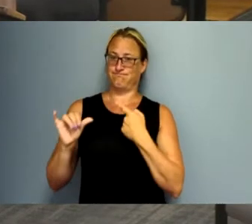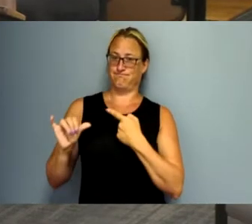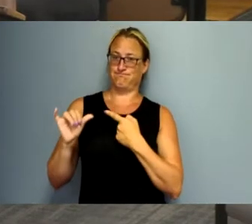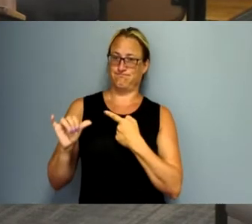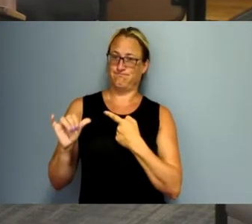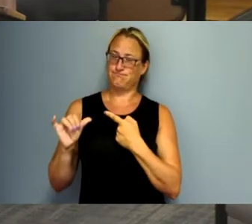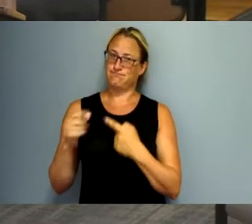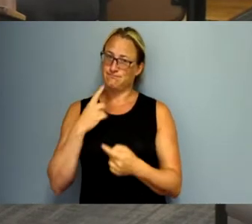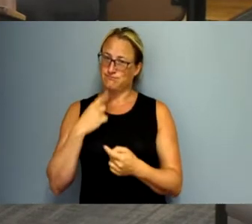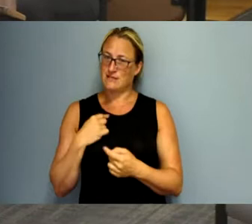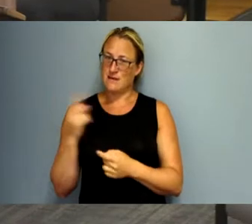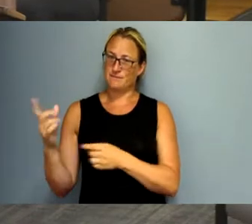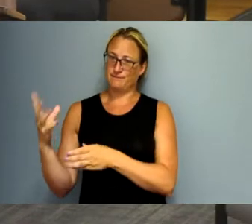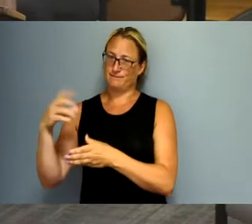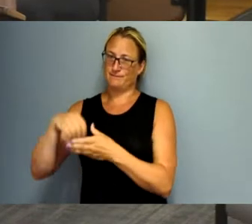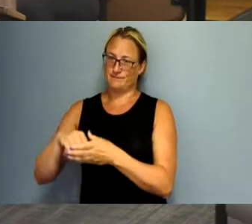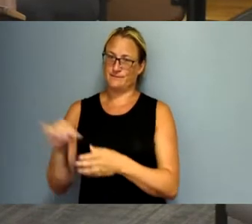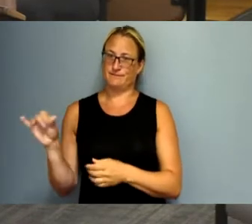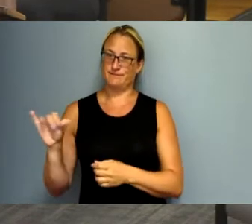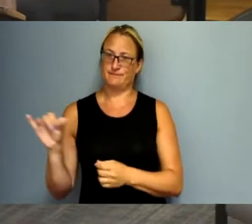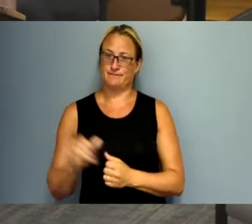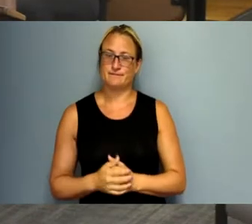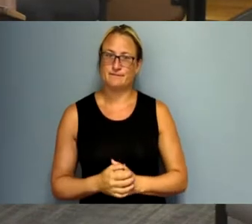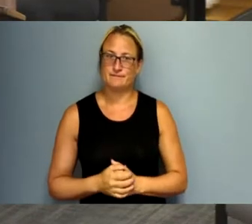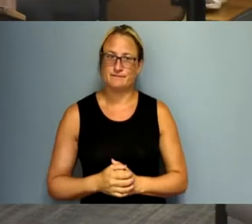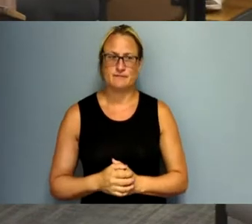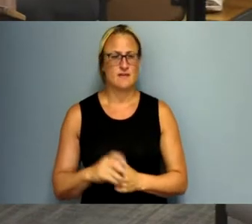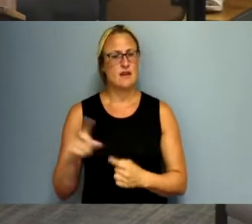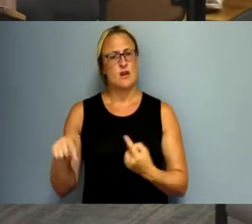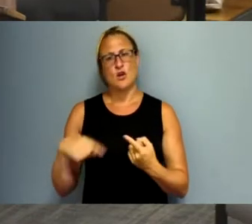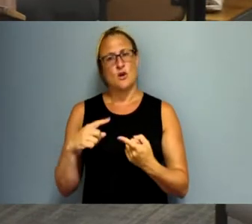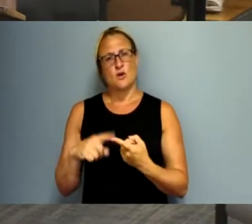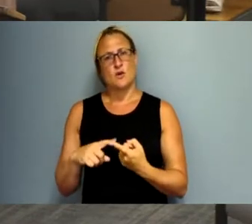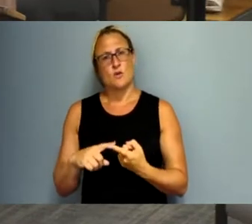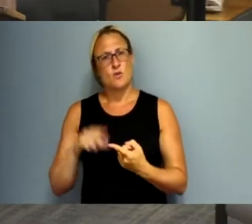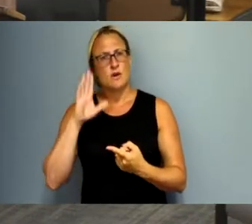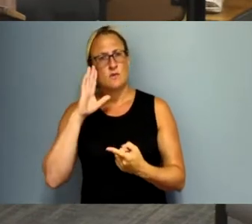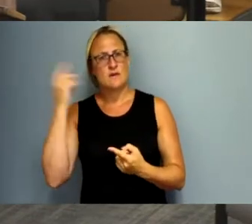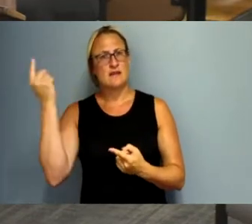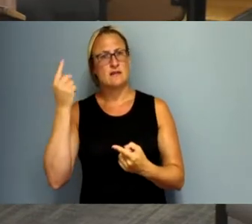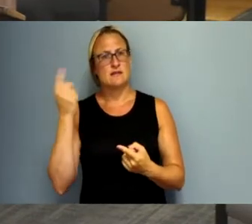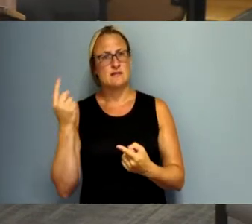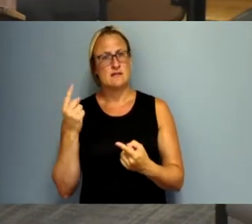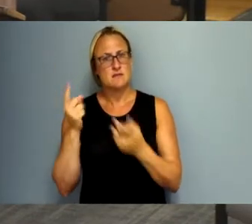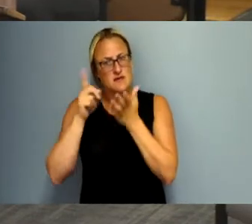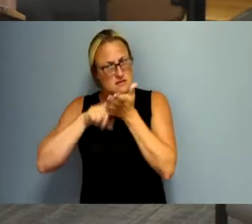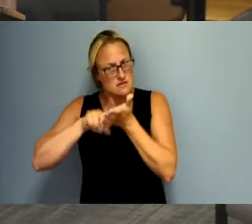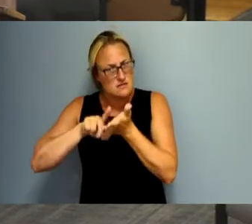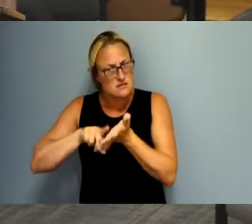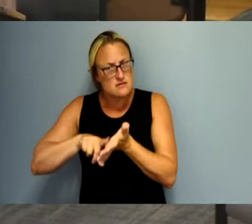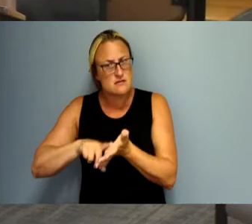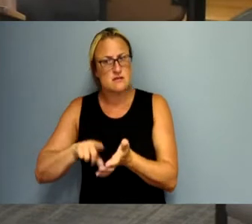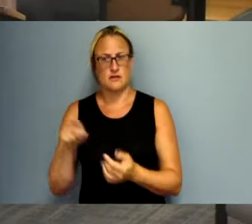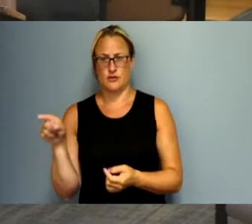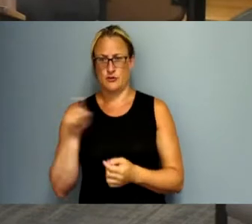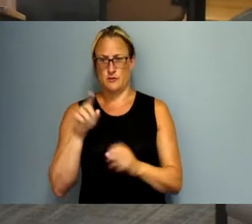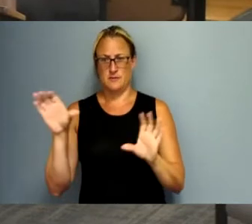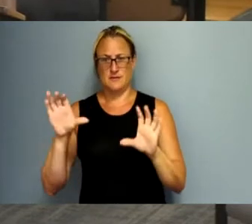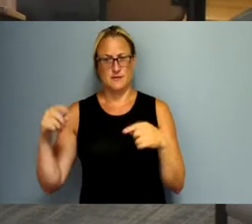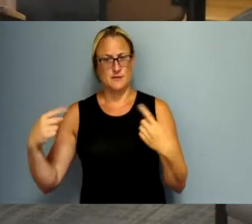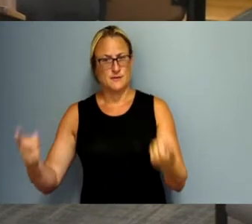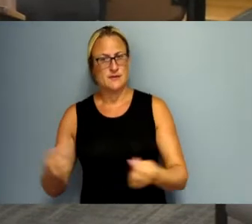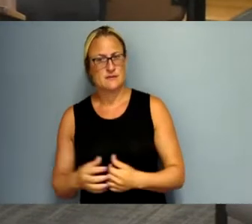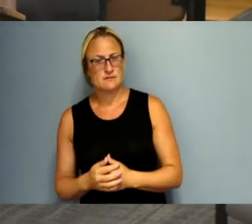these activities. When is someone, anyone, going to look into what they are doing? Does